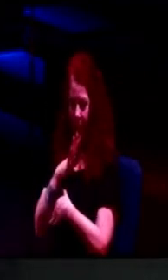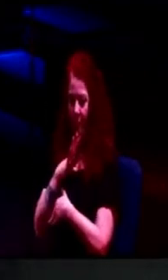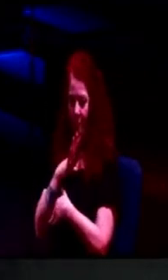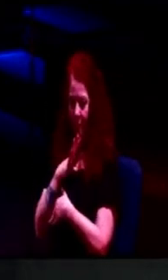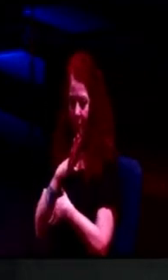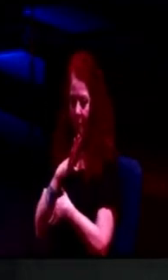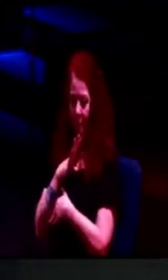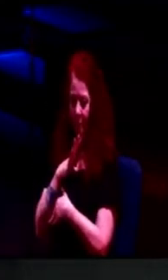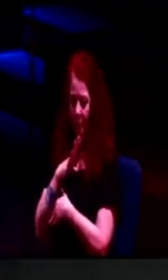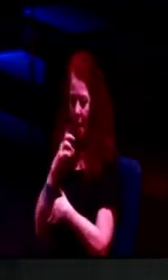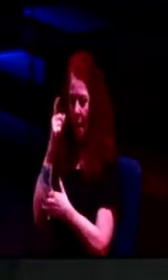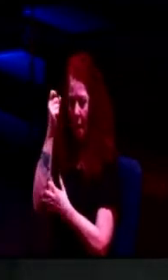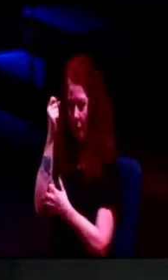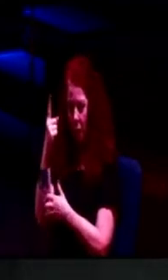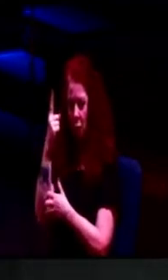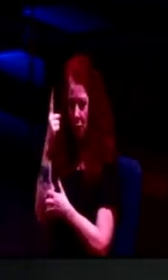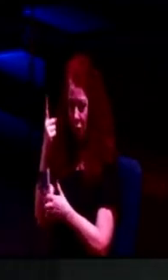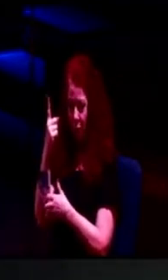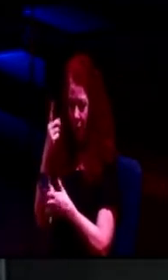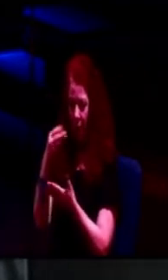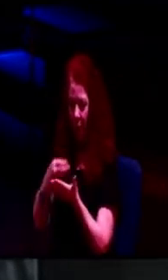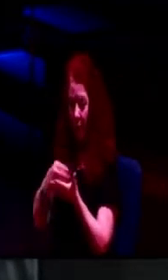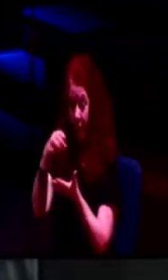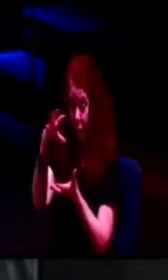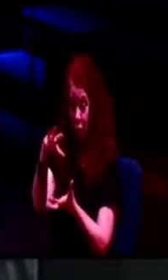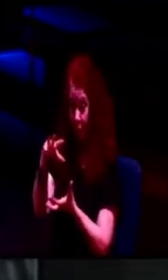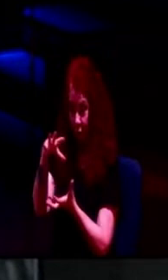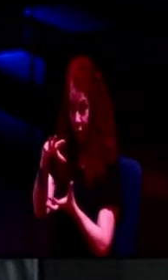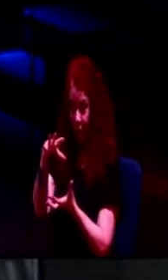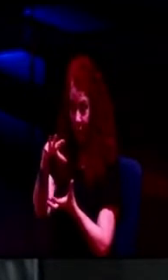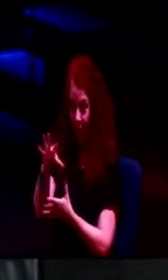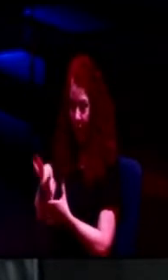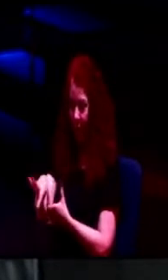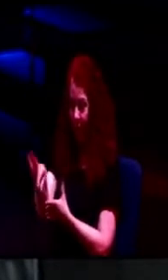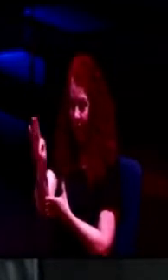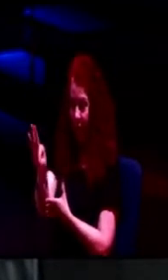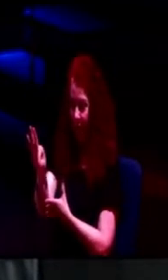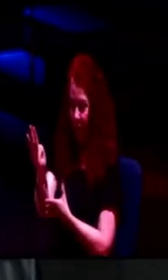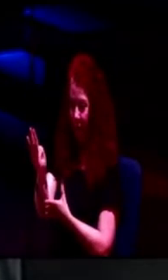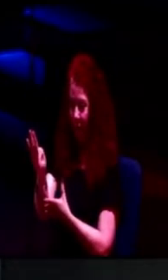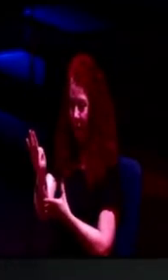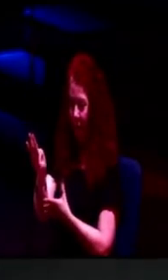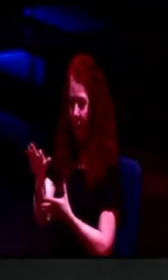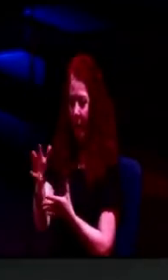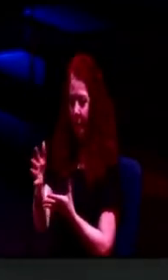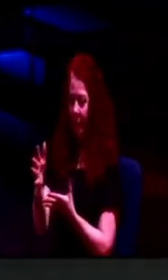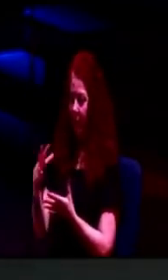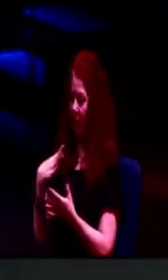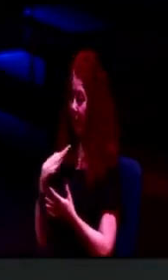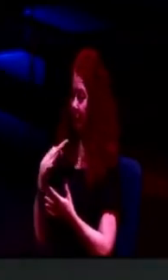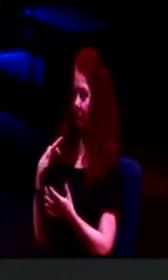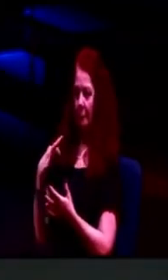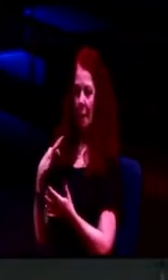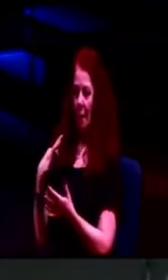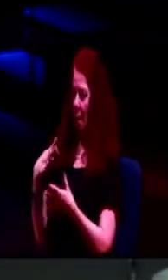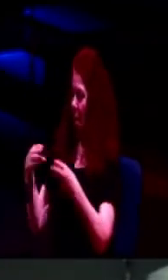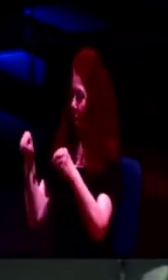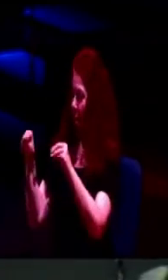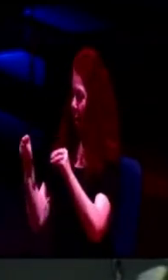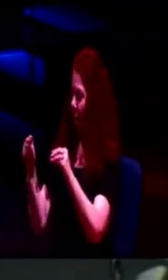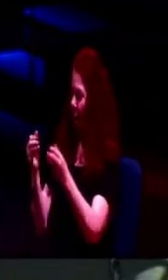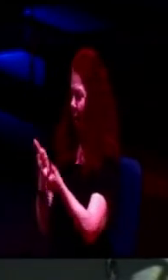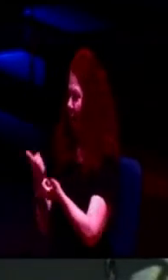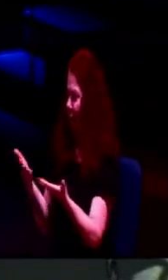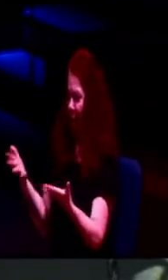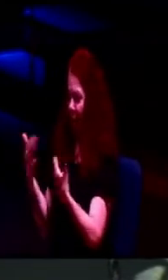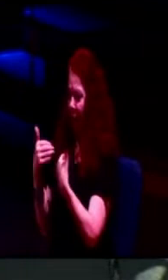told recognizes the treasure that they found, and then they are willing to absolutely get rid of every possession they